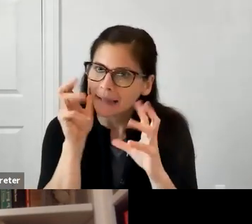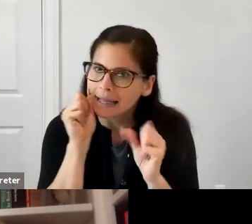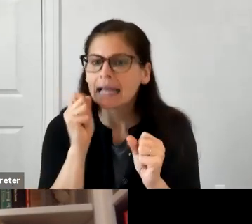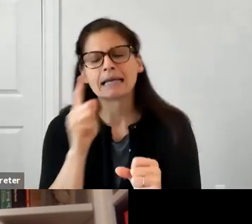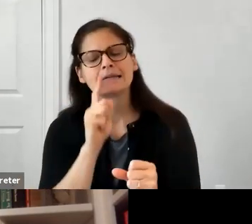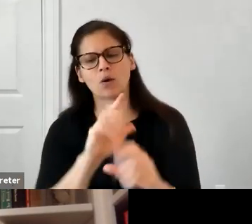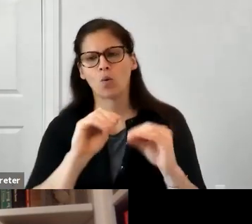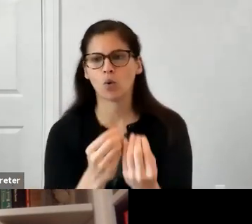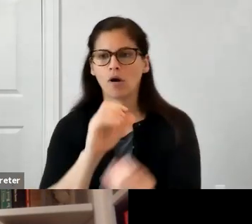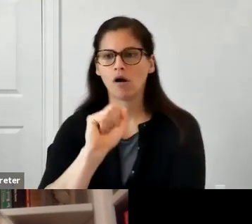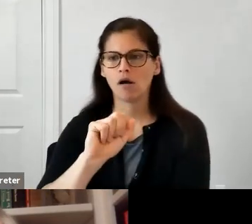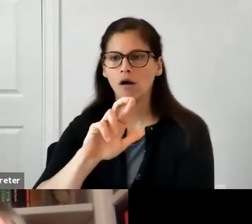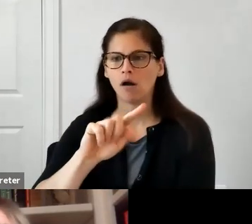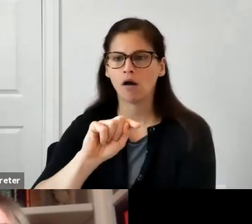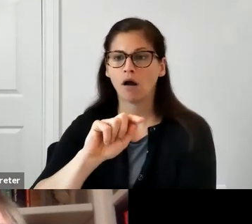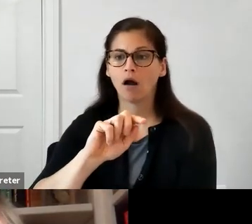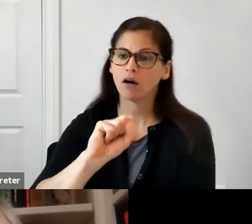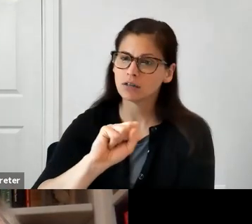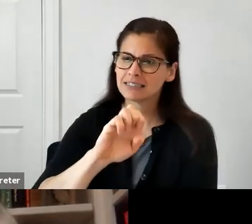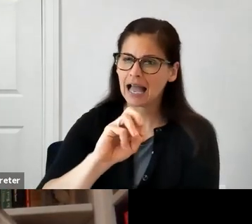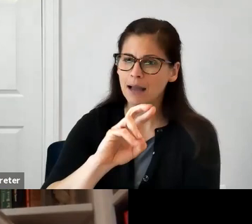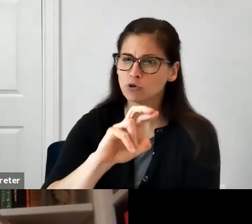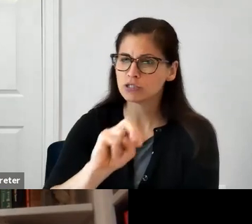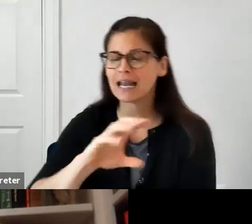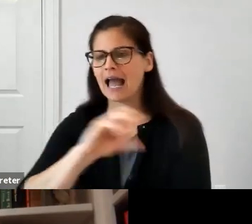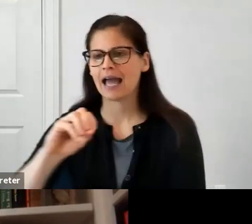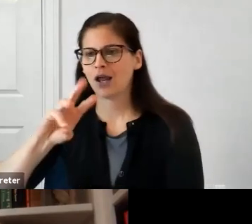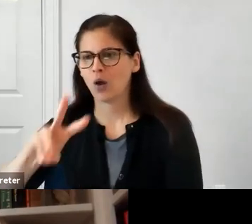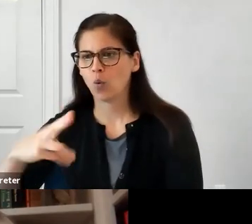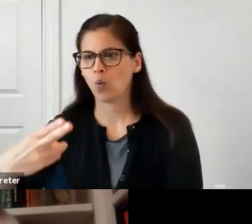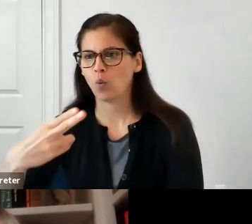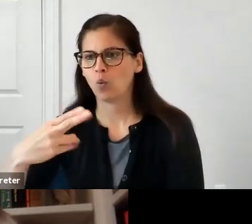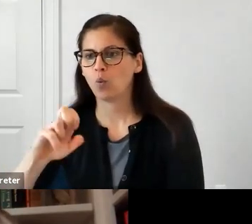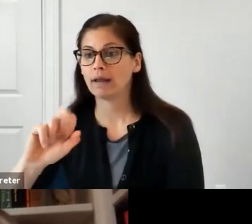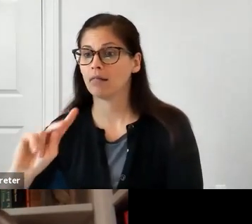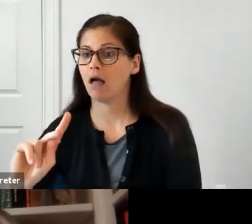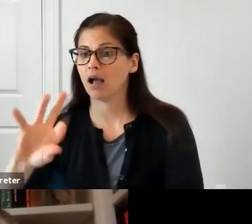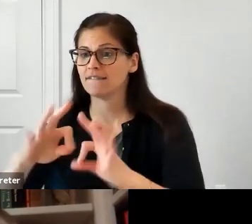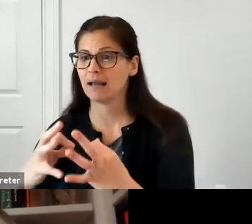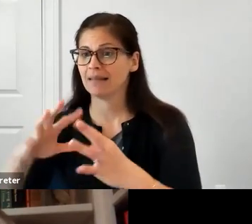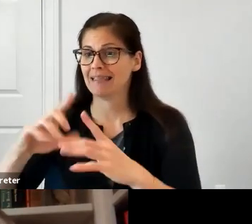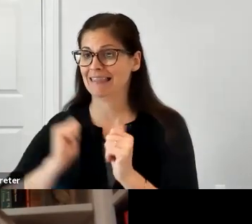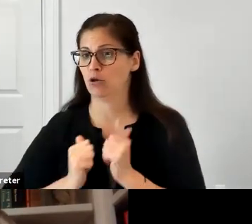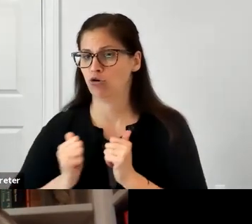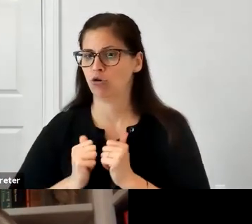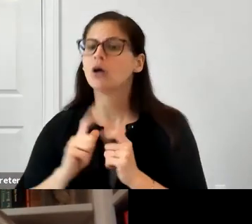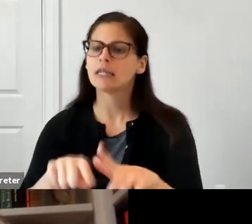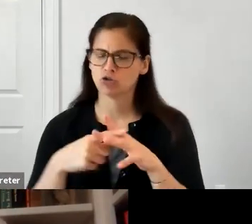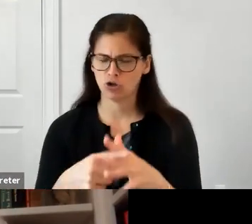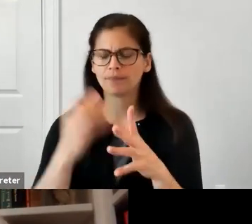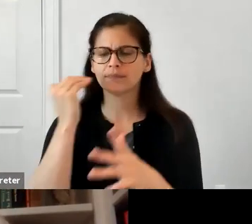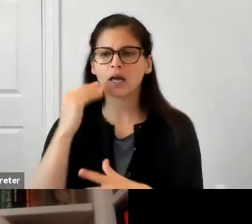ArtsEmerson and Wheelock Family Theater, which I know you know very well, Charles. And so shall we get started? I'd like to introduce